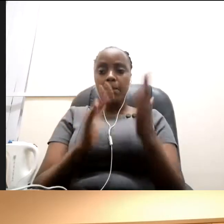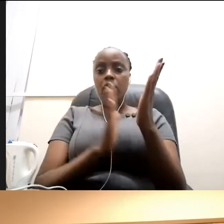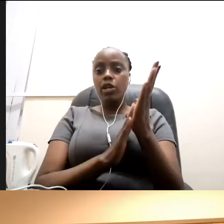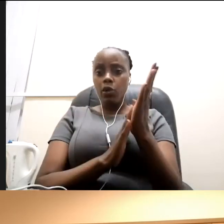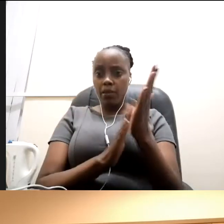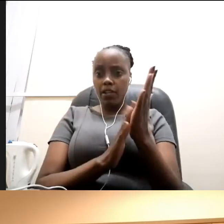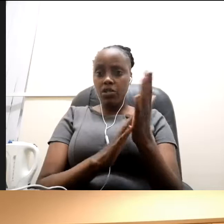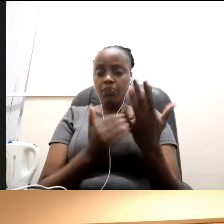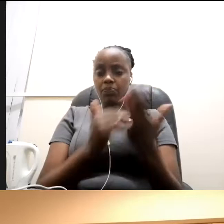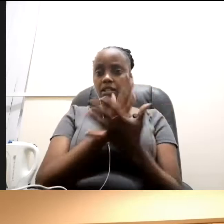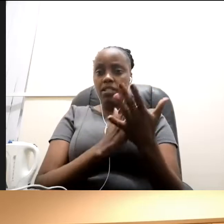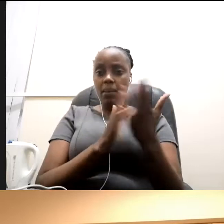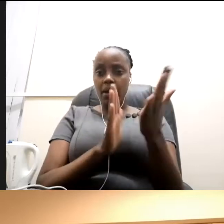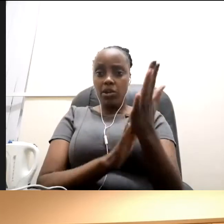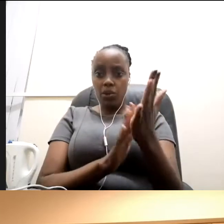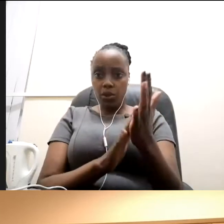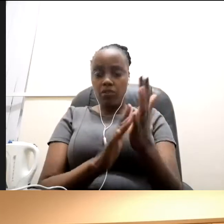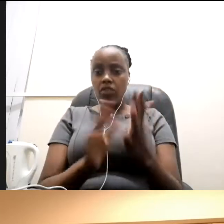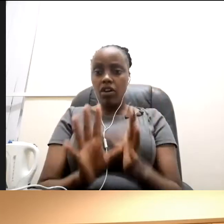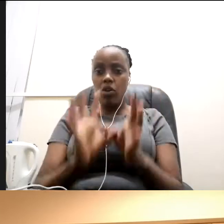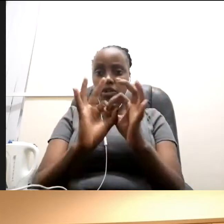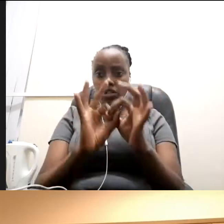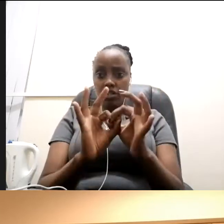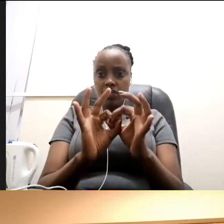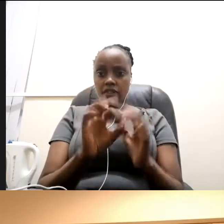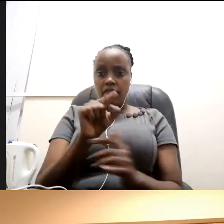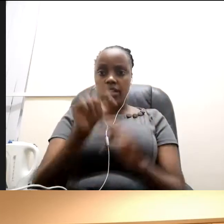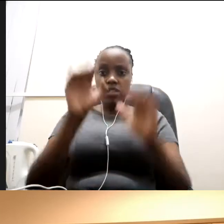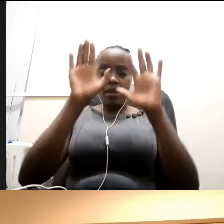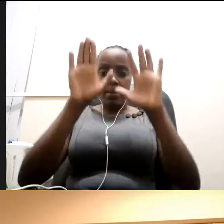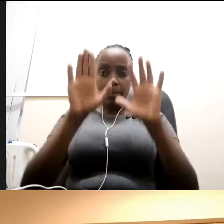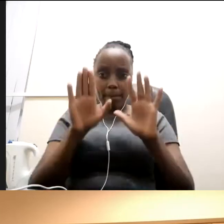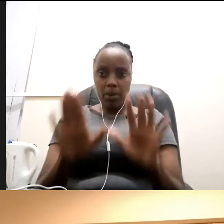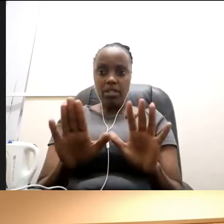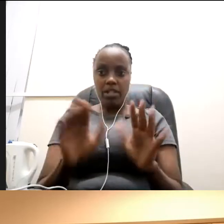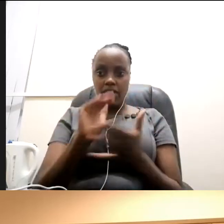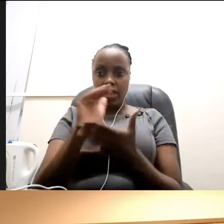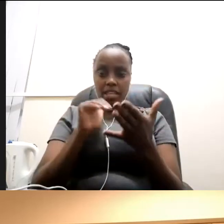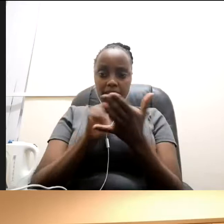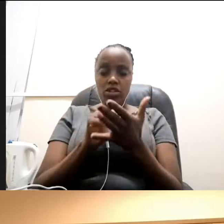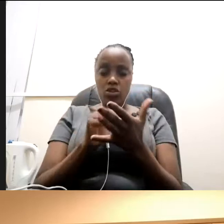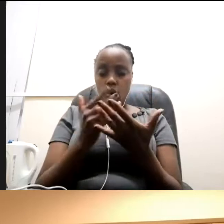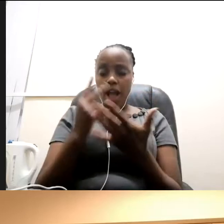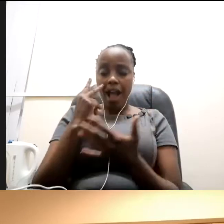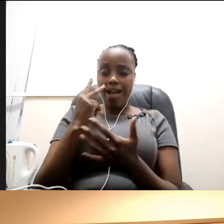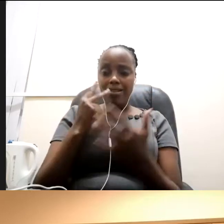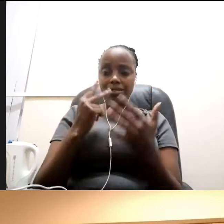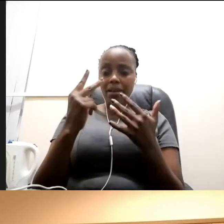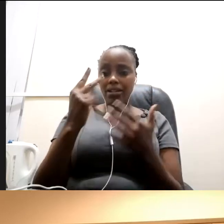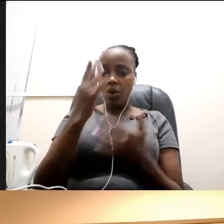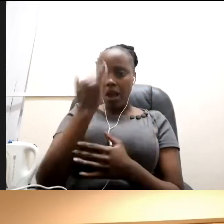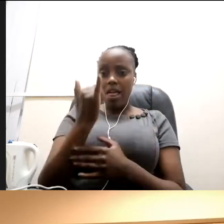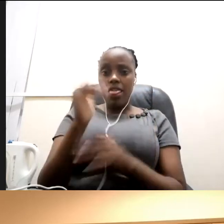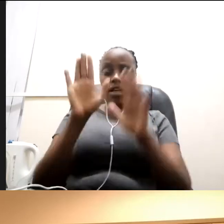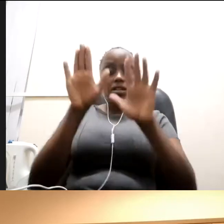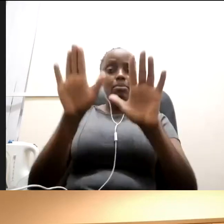some recommendations in relation to this important and central aspect. And why is important and